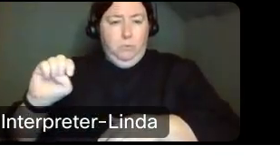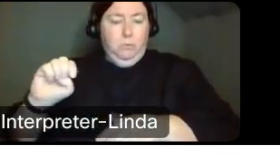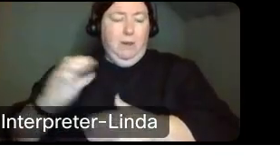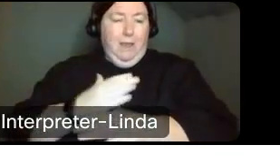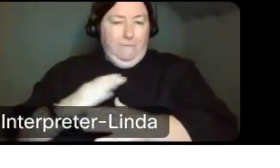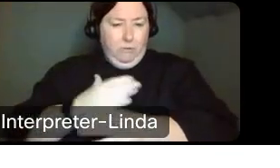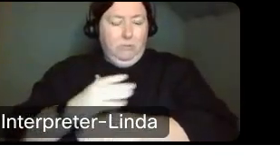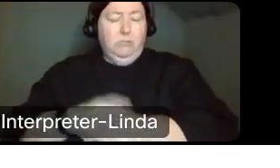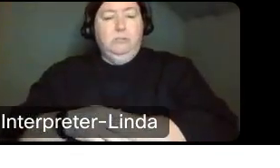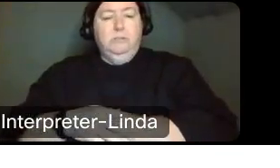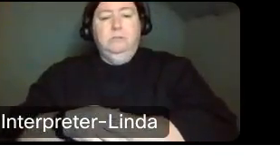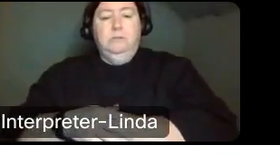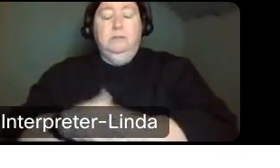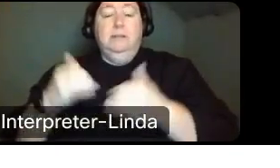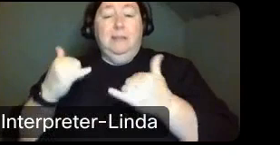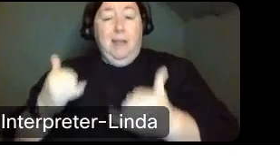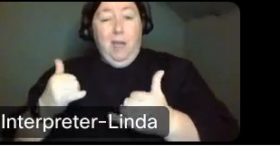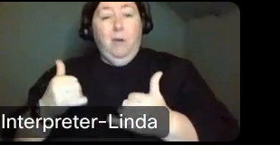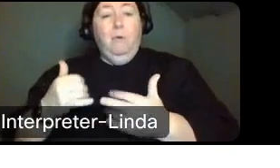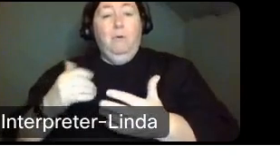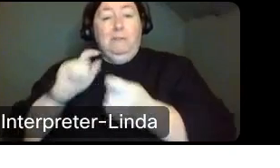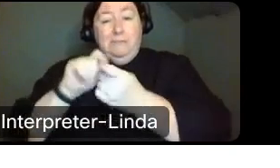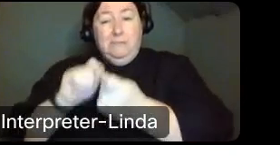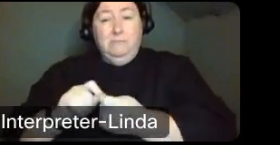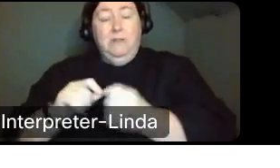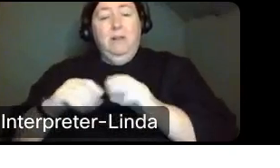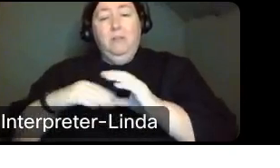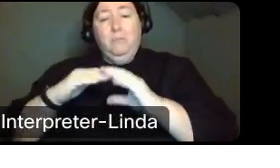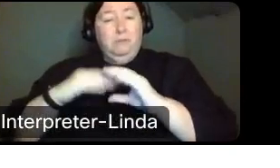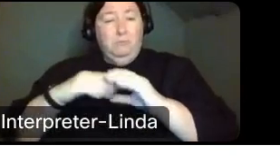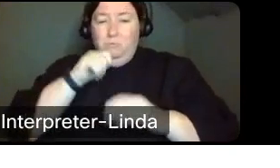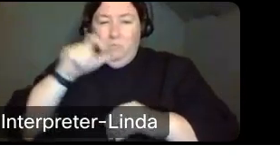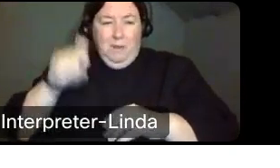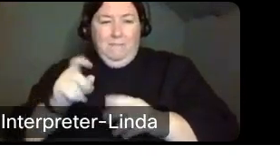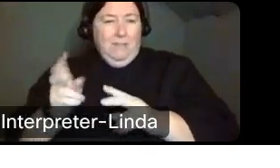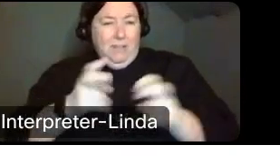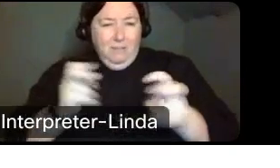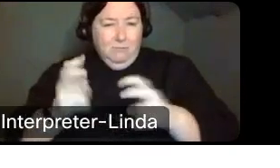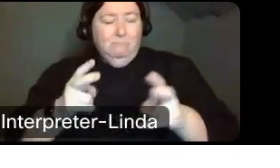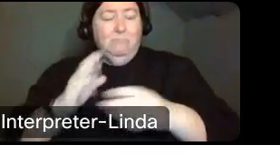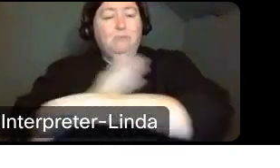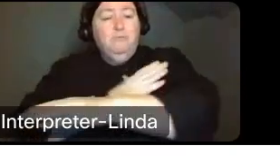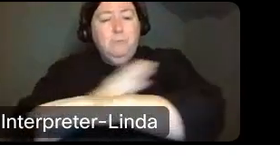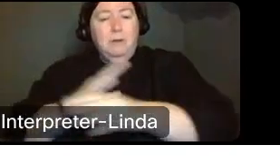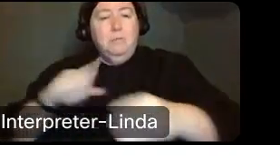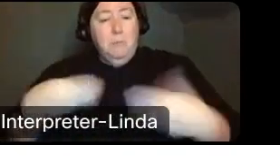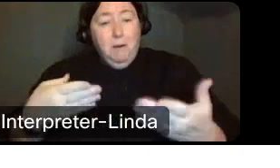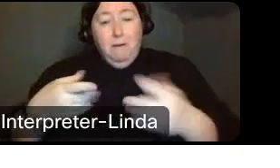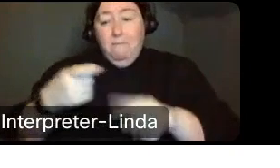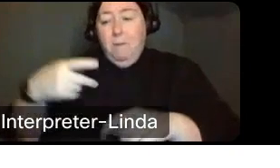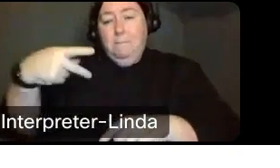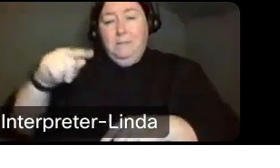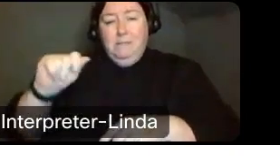So you're no longer needed to enter the student's individual thresholds from the audiogram. The degree of hearing loss is provided by the PTA